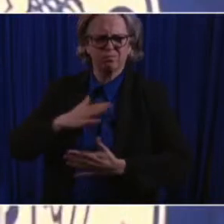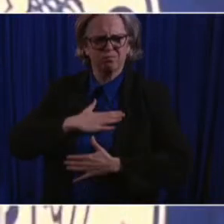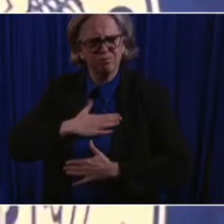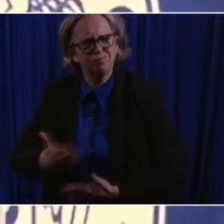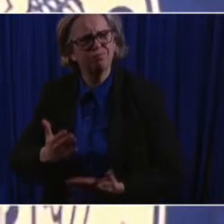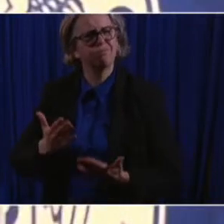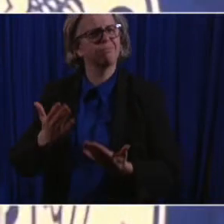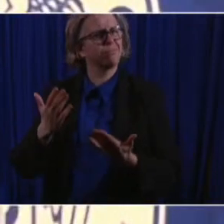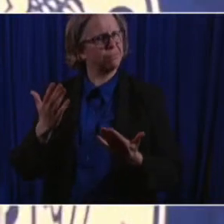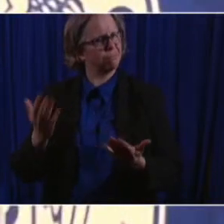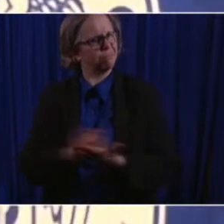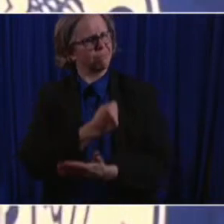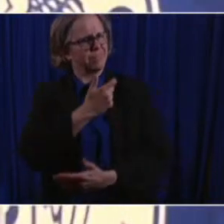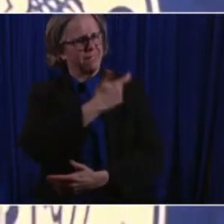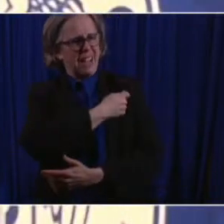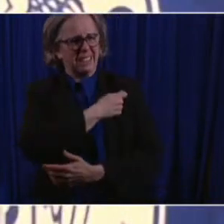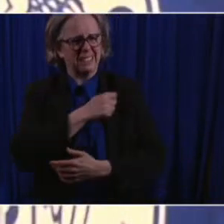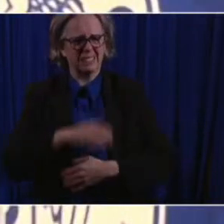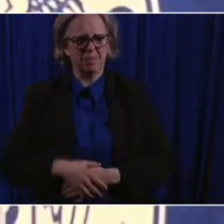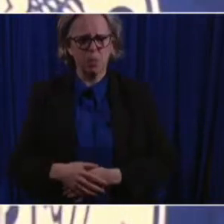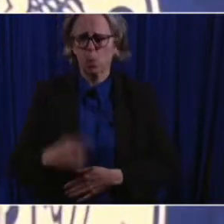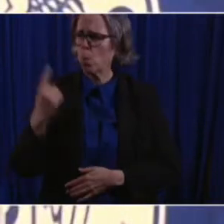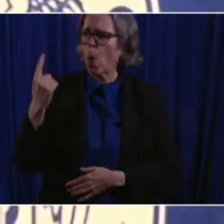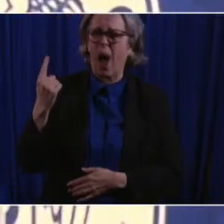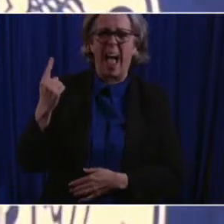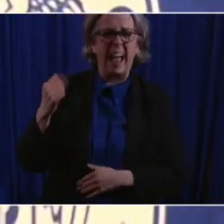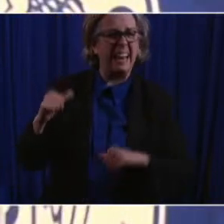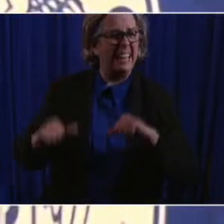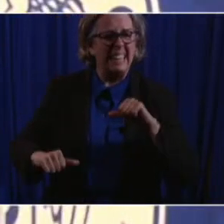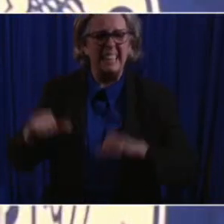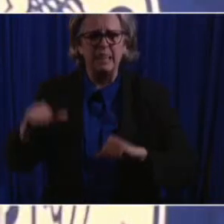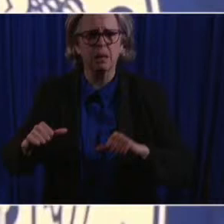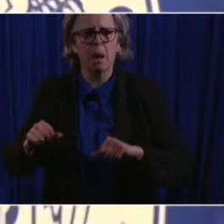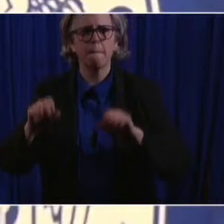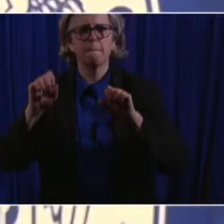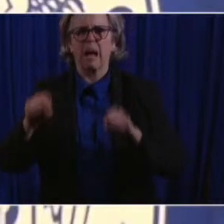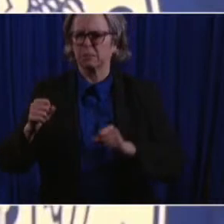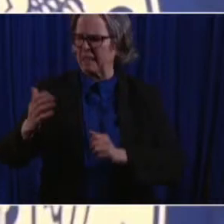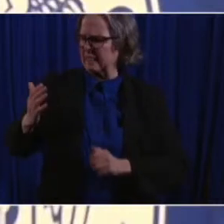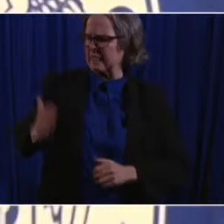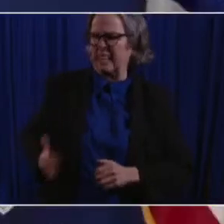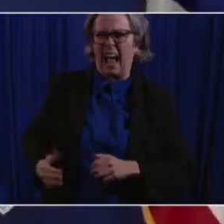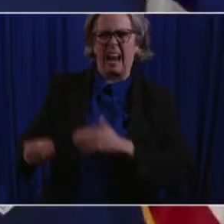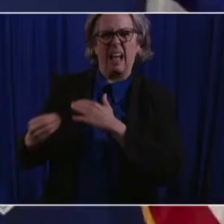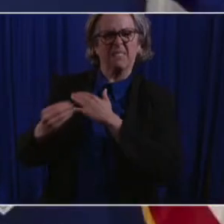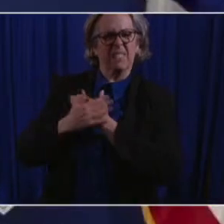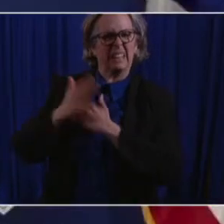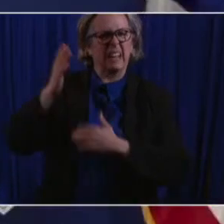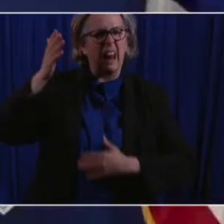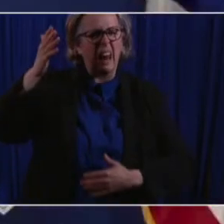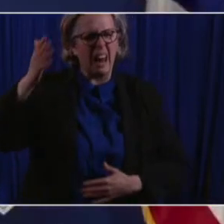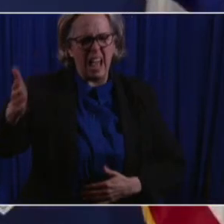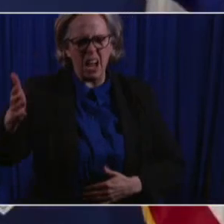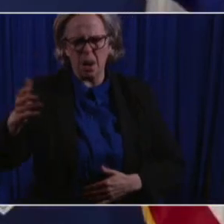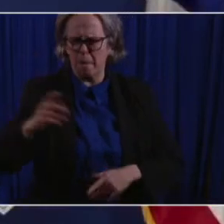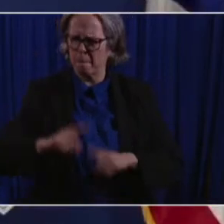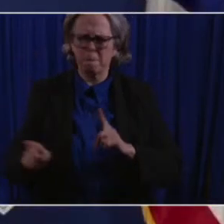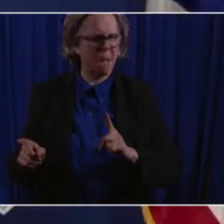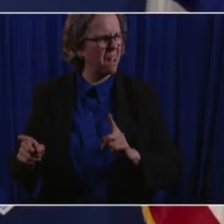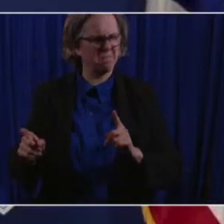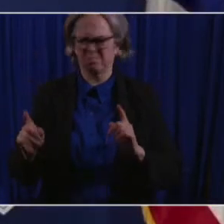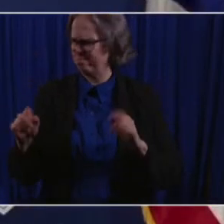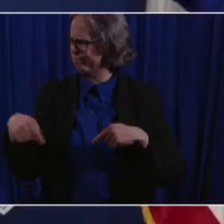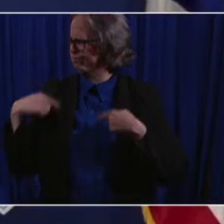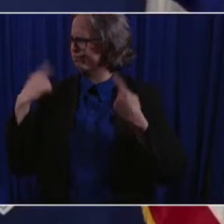at the moment might be, what the side effects may be, but as a community, we've been doing a great job. Well, Fran, I've talked to a lot